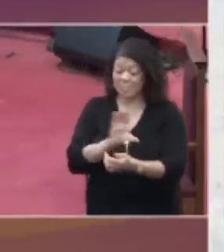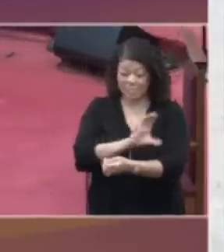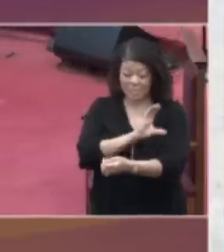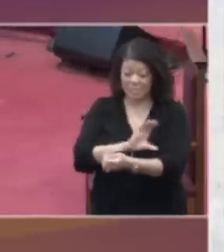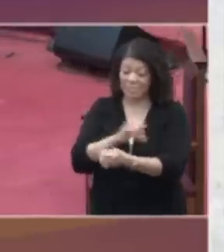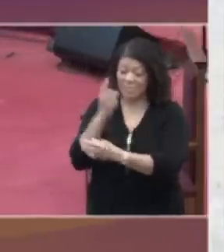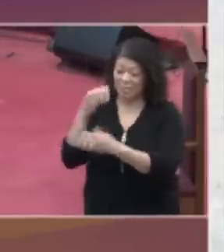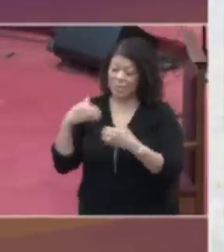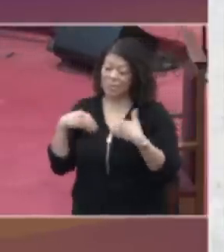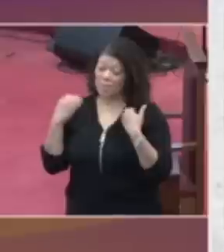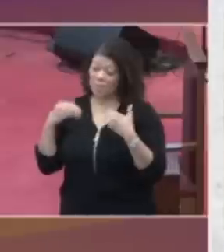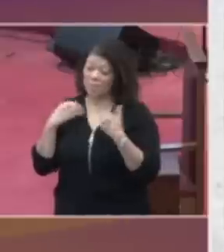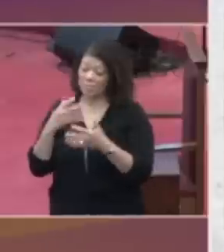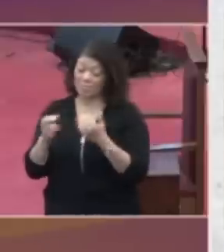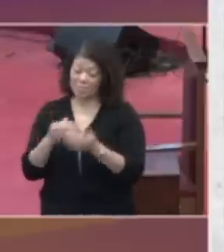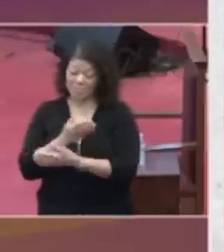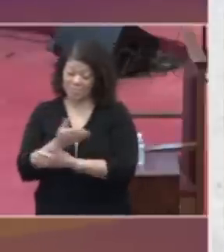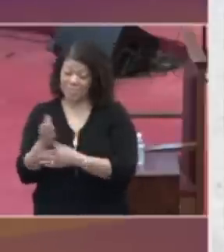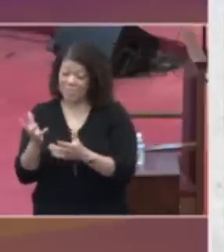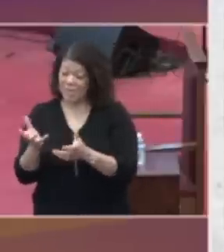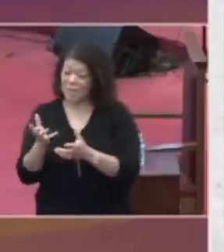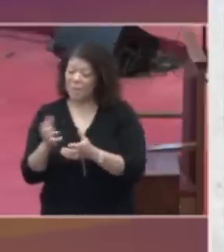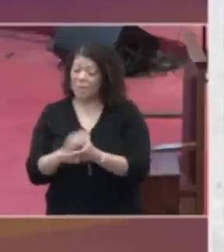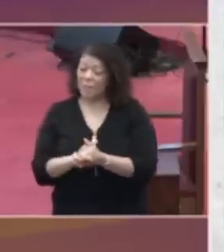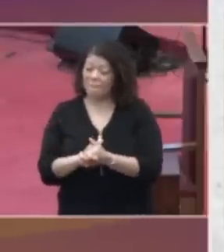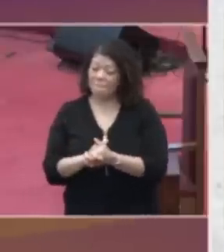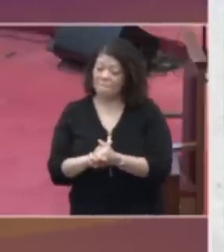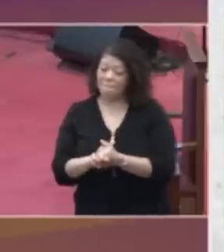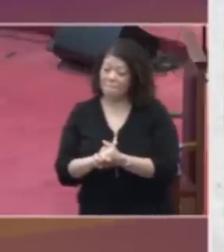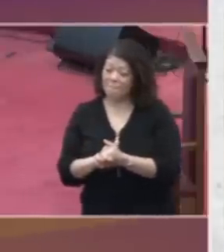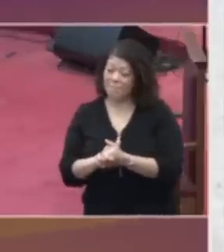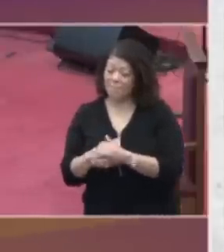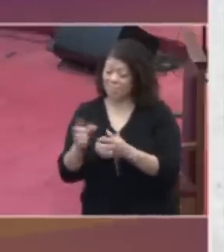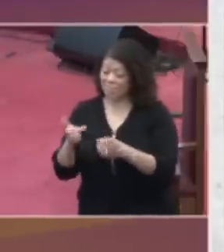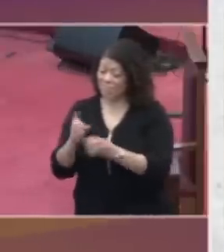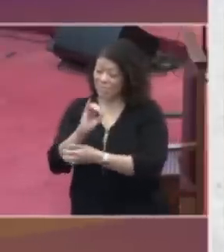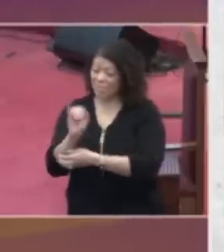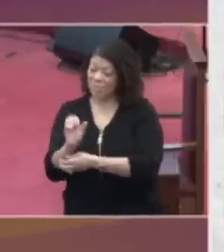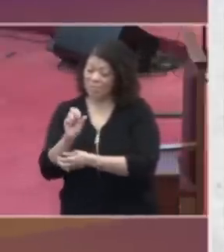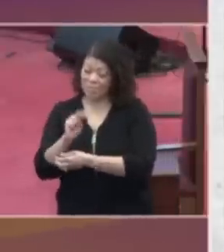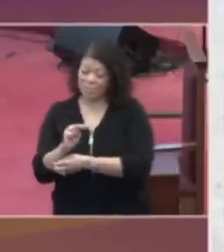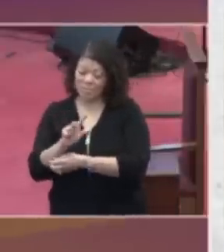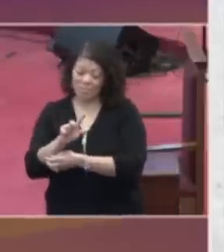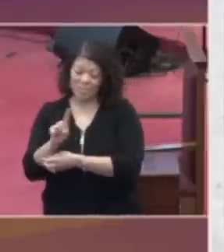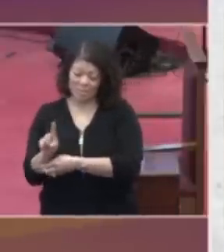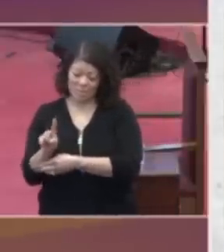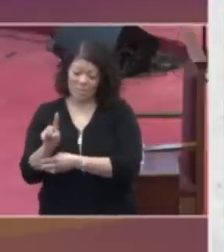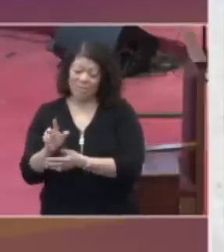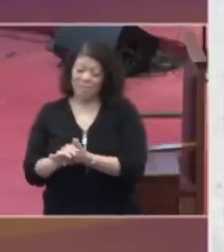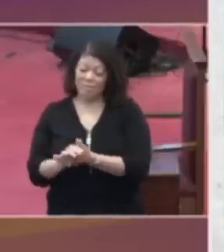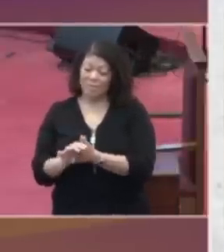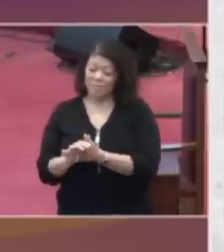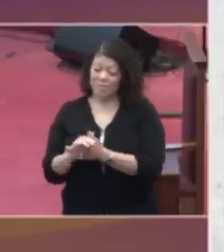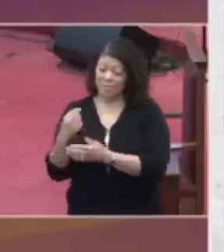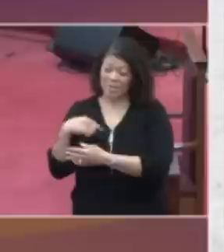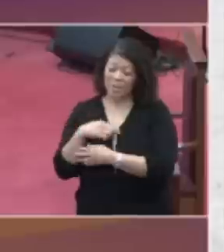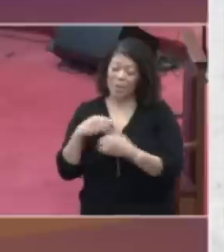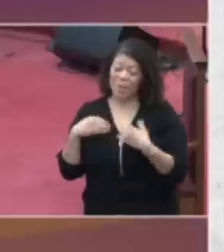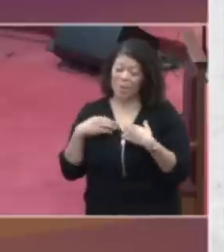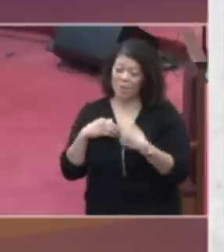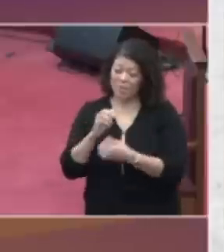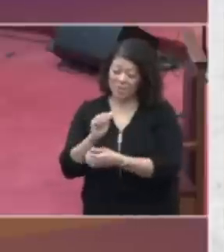directors, worship leaders, whatever it is. And so on January 31st, I'm holding open call auditions for ages 13